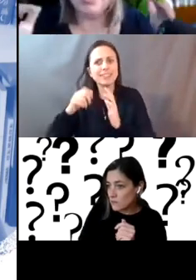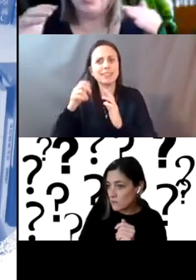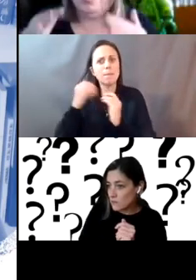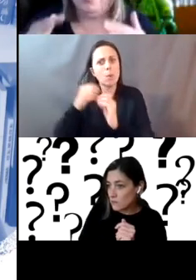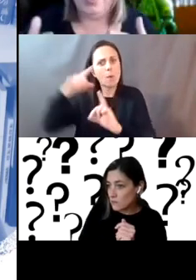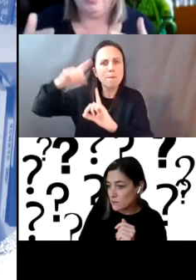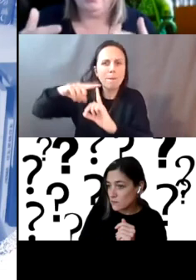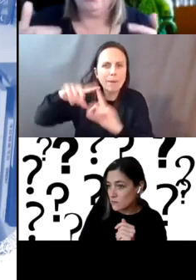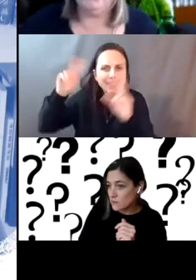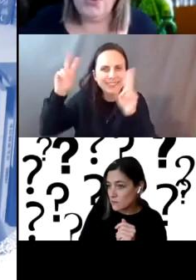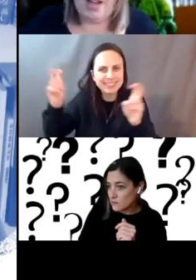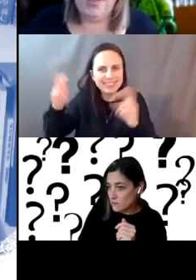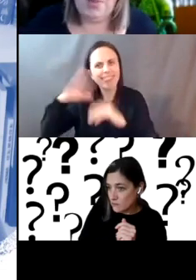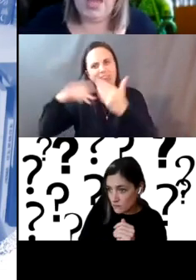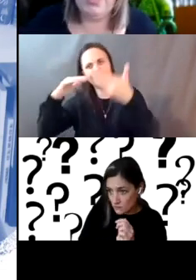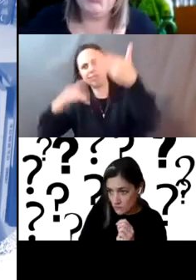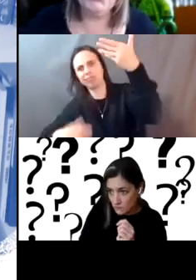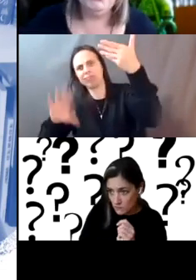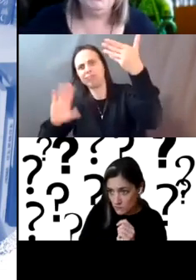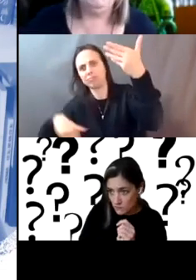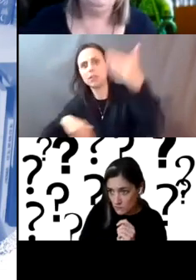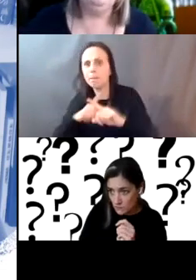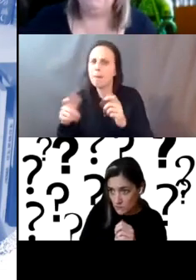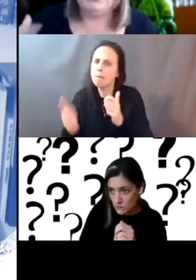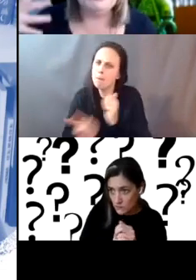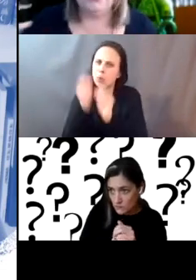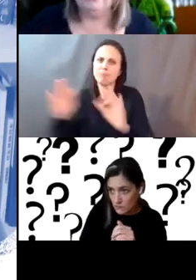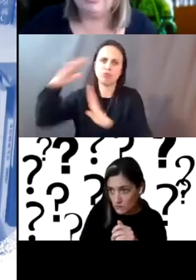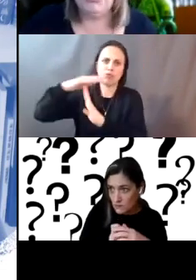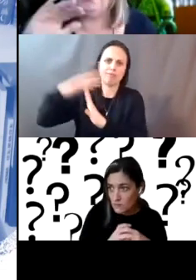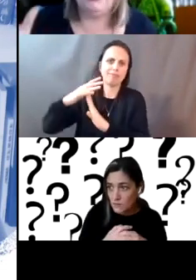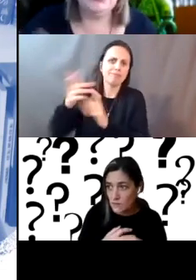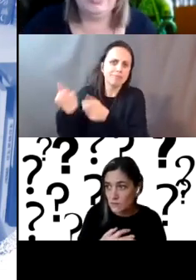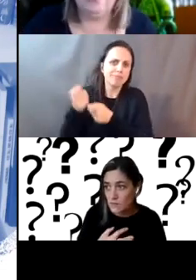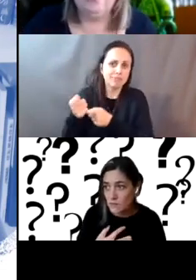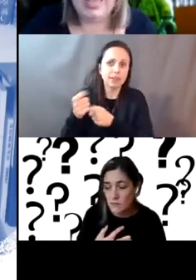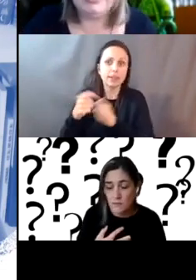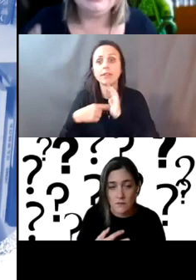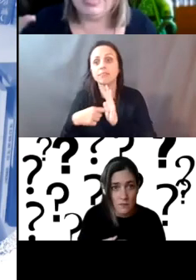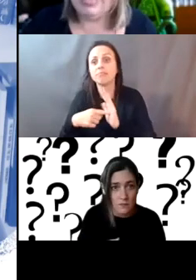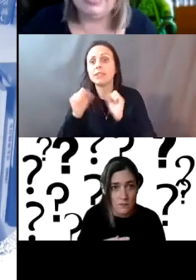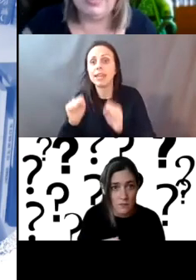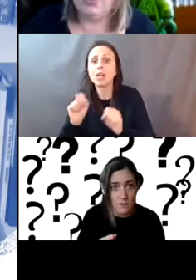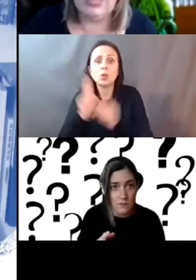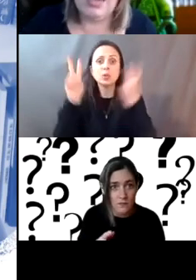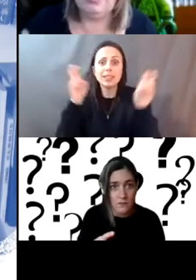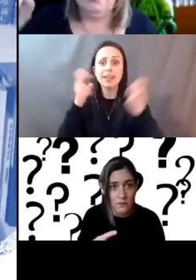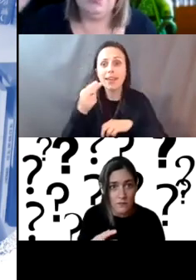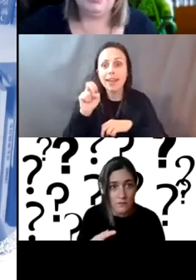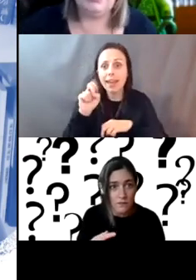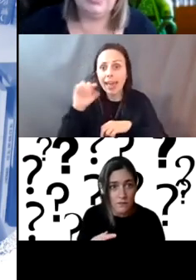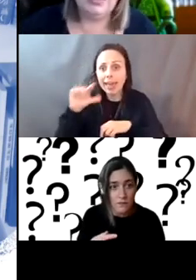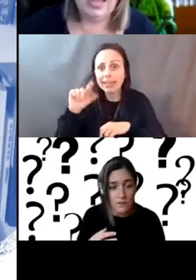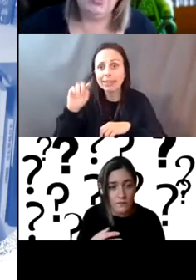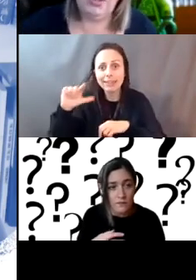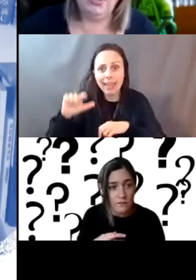points than further down the page. And things that are like, you should be using heading tags and those kinds of